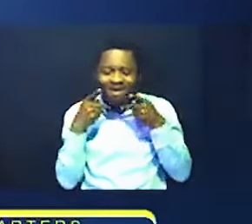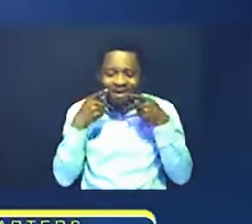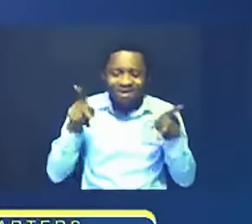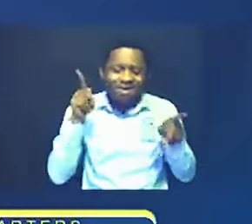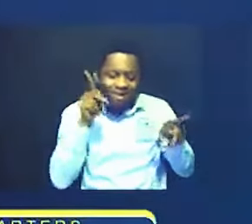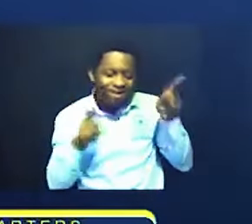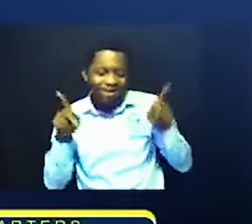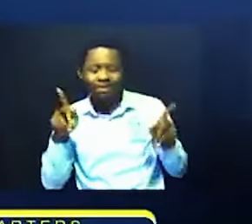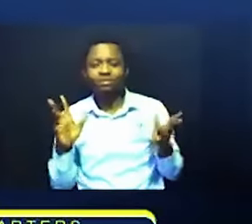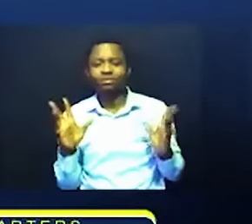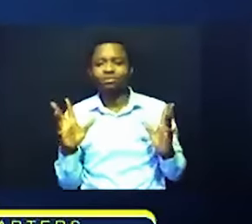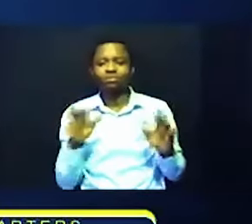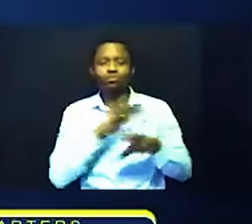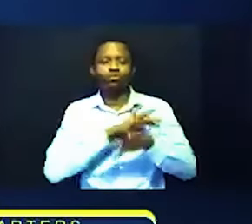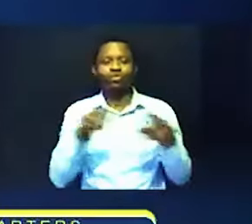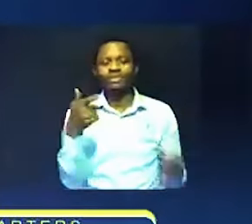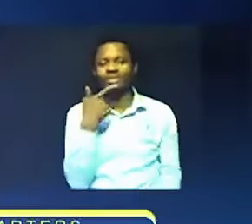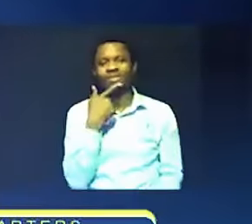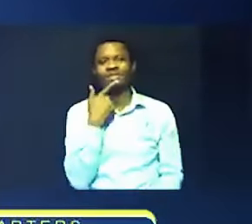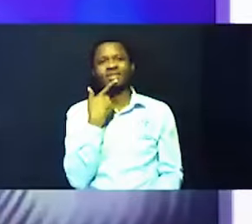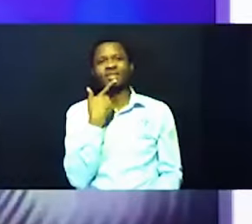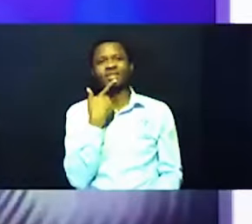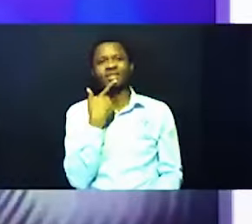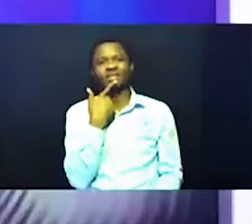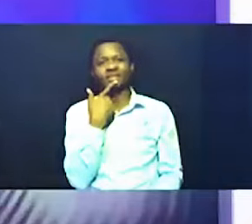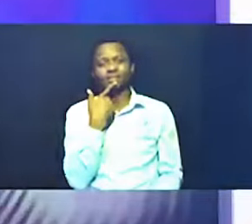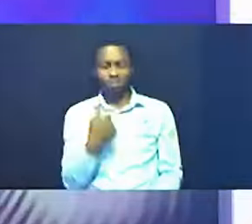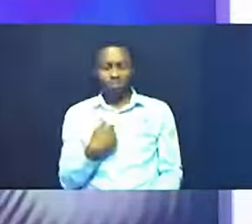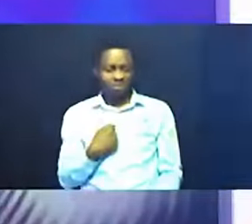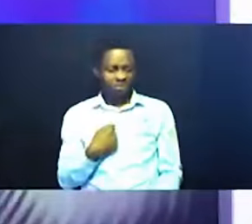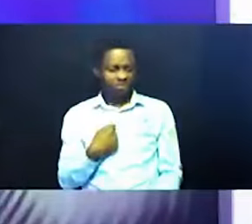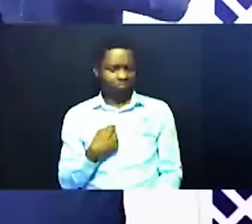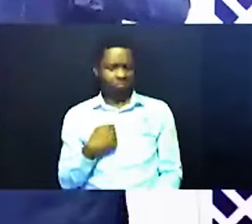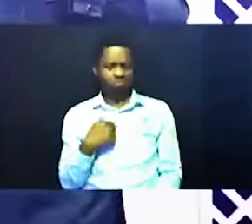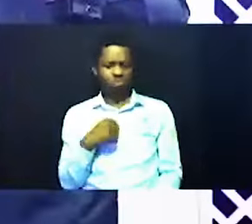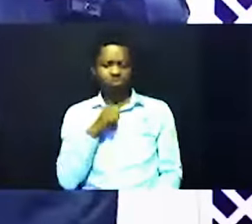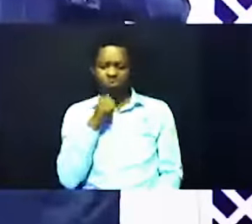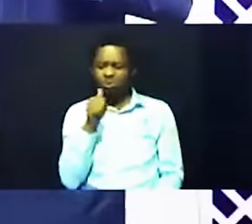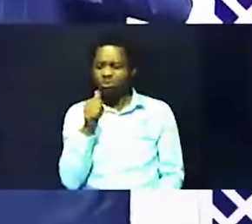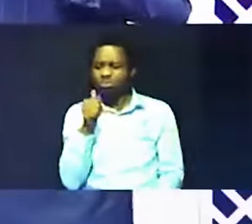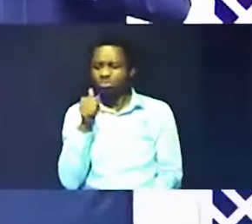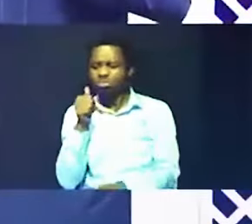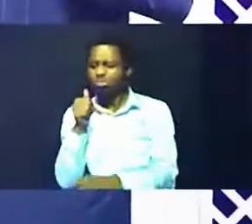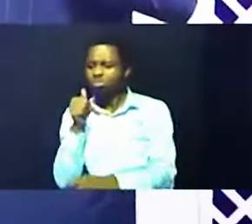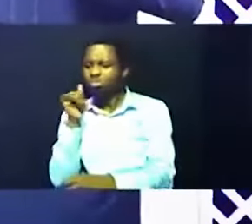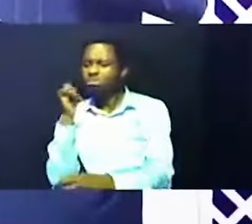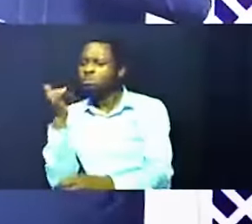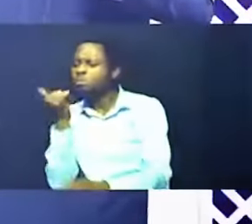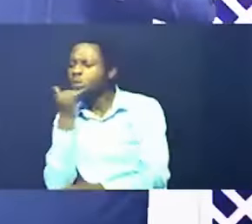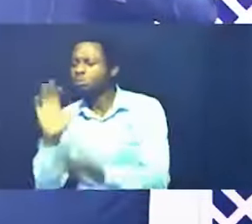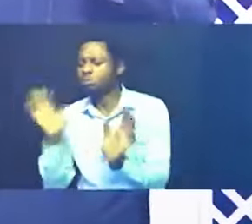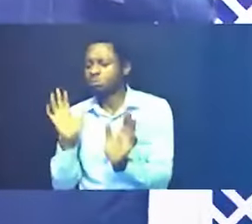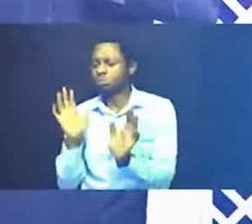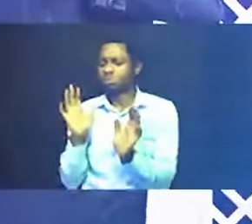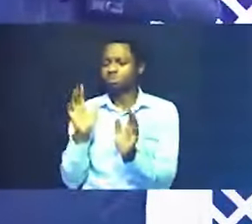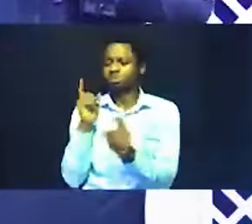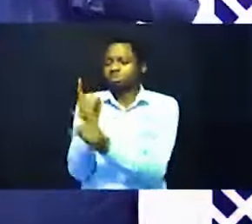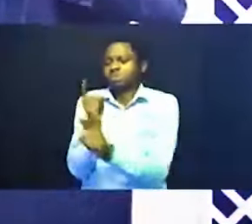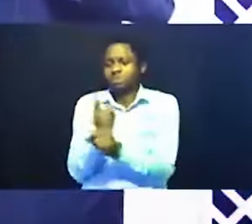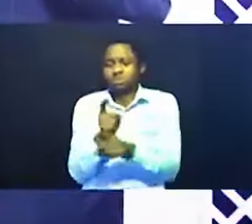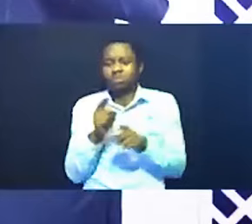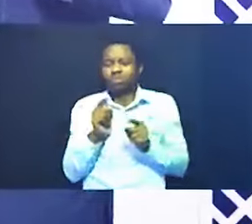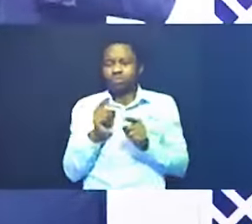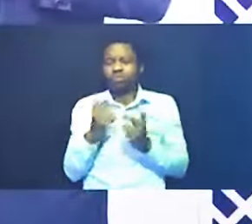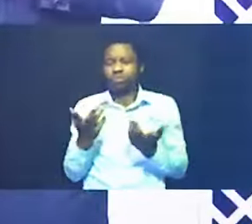you should not say I will never offend anyone because sometimes the